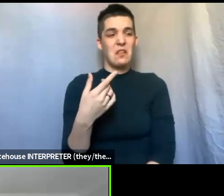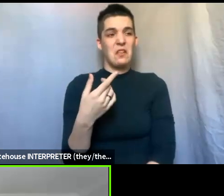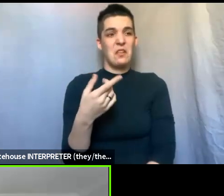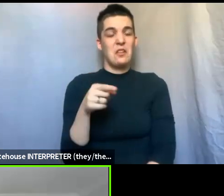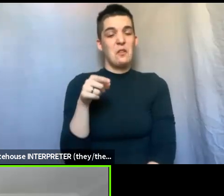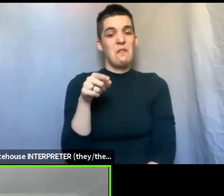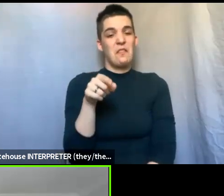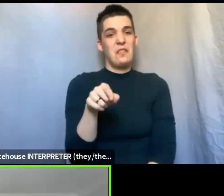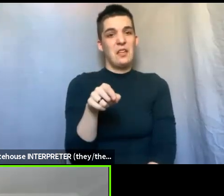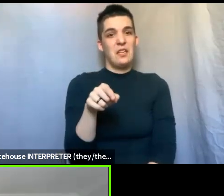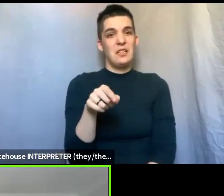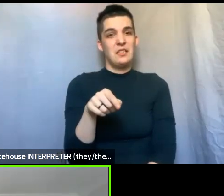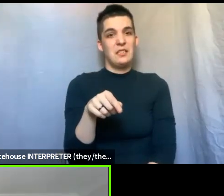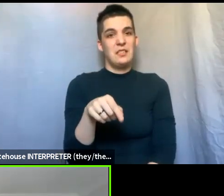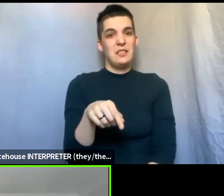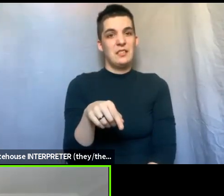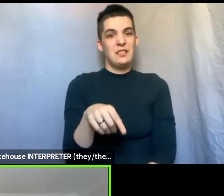exposing.